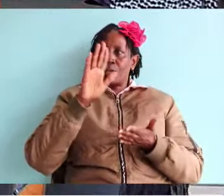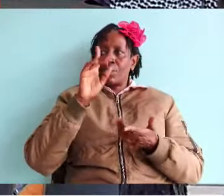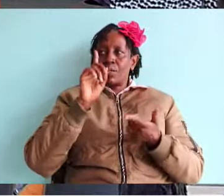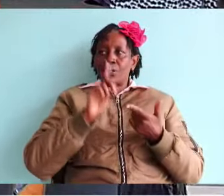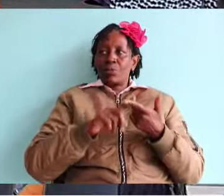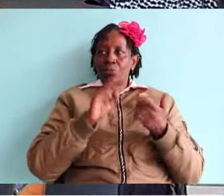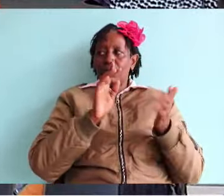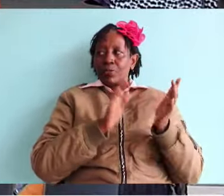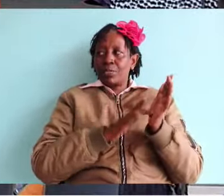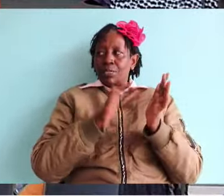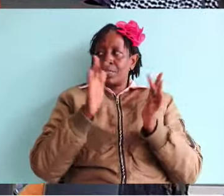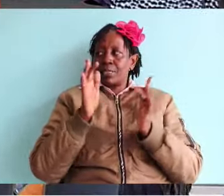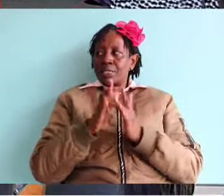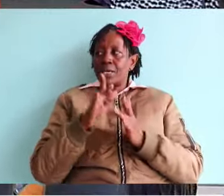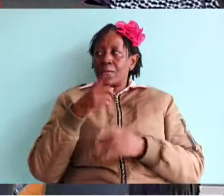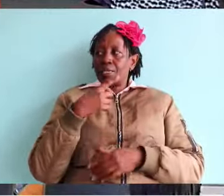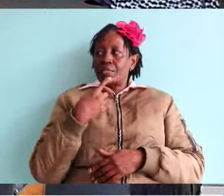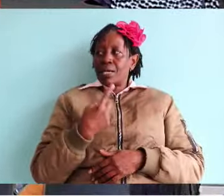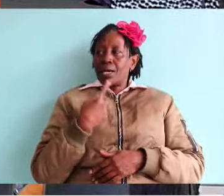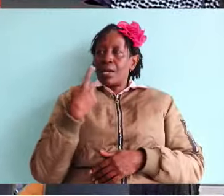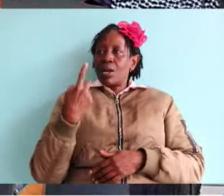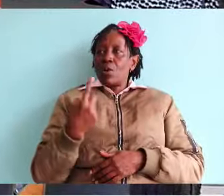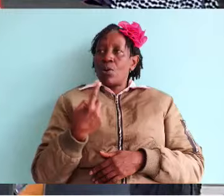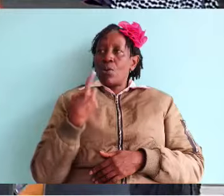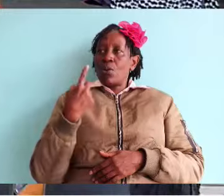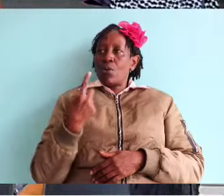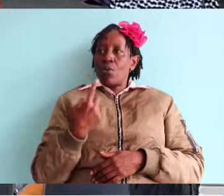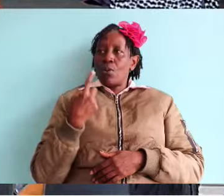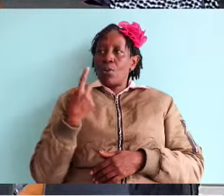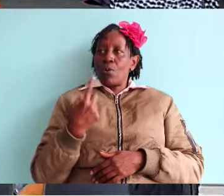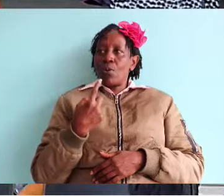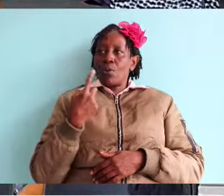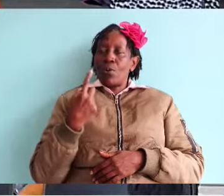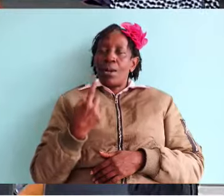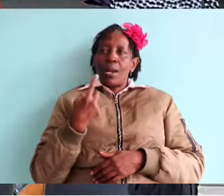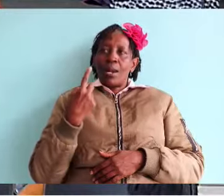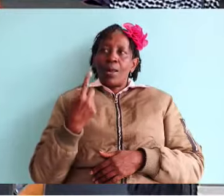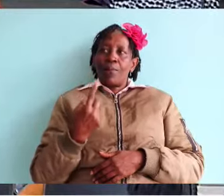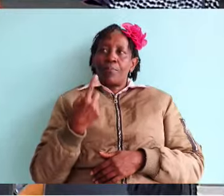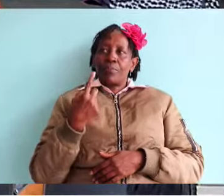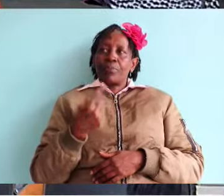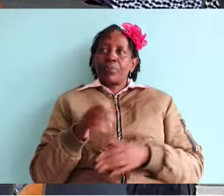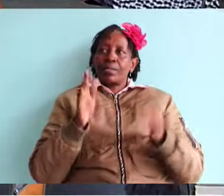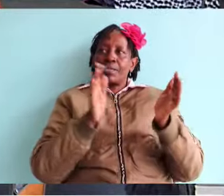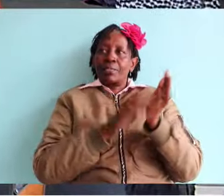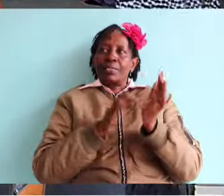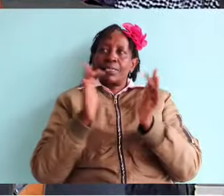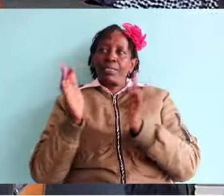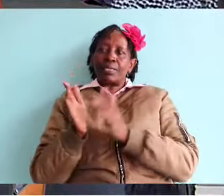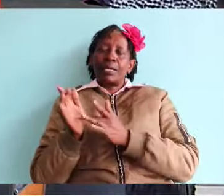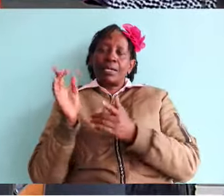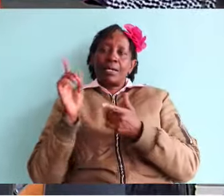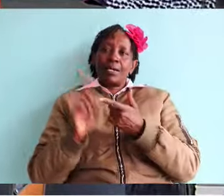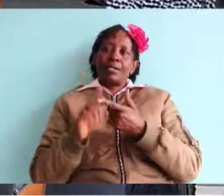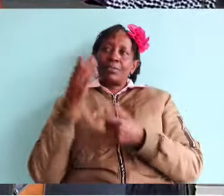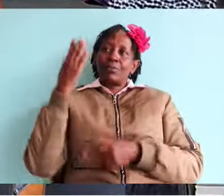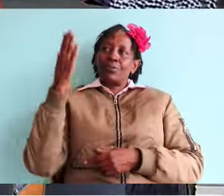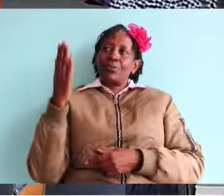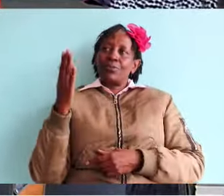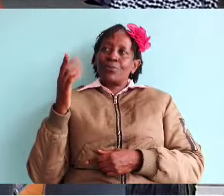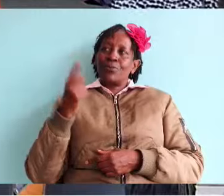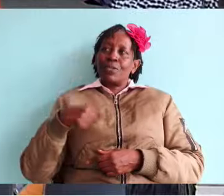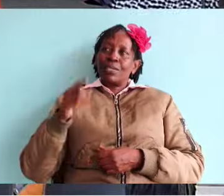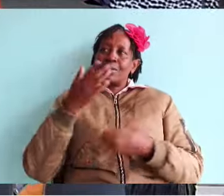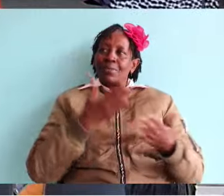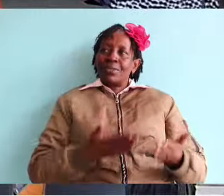glory to Jesus alone. We sing Jesus, Jesus, to You